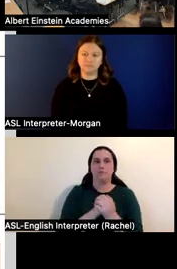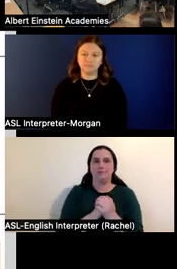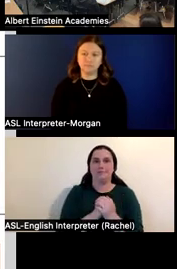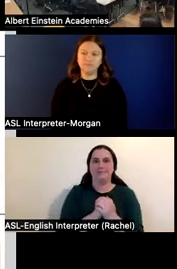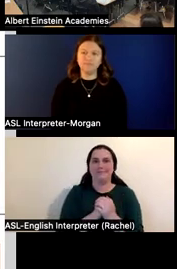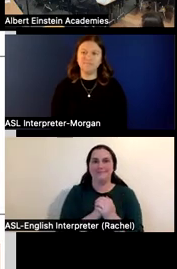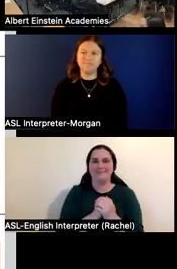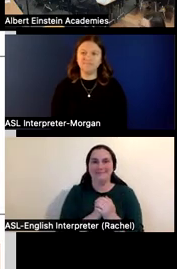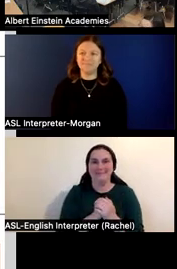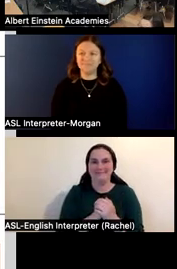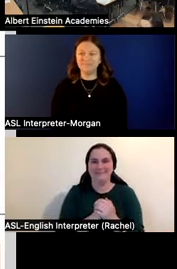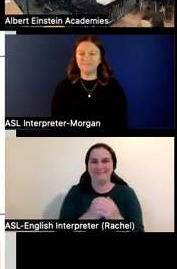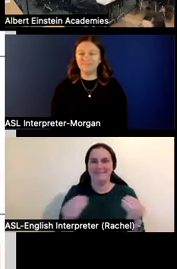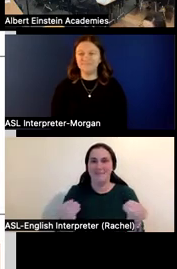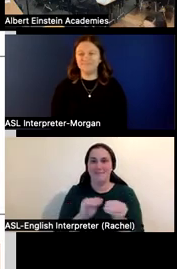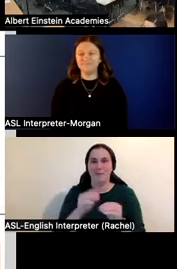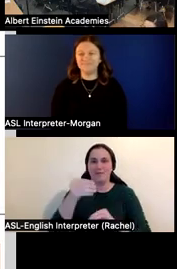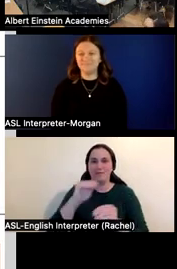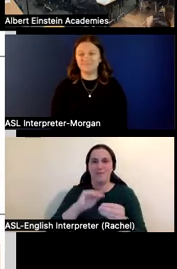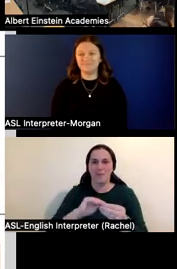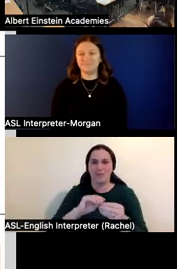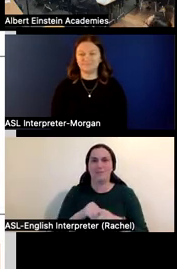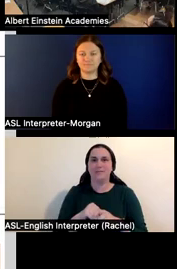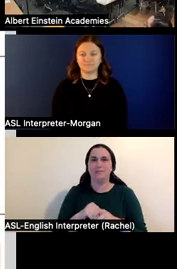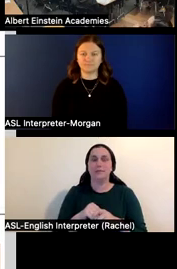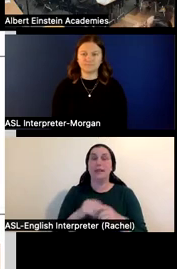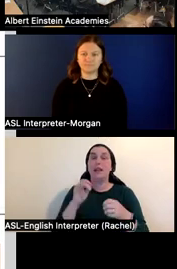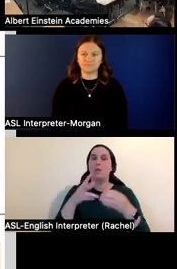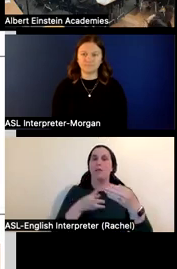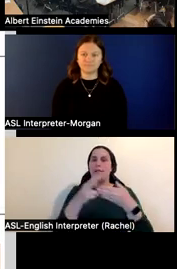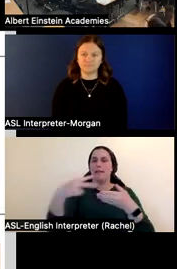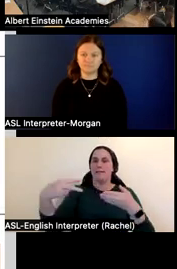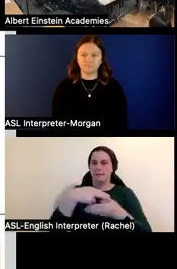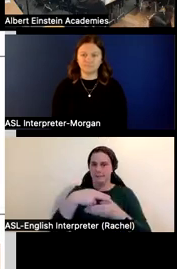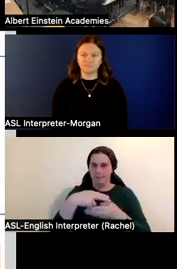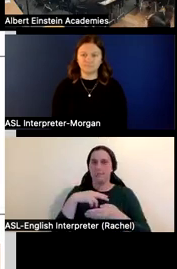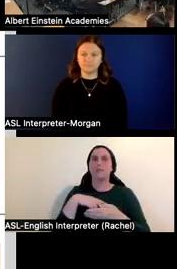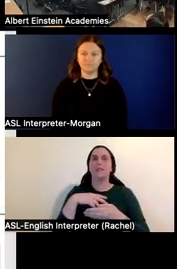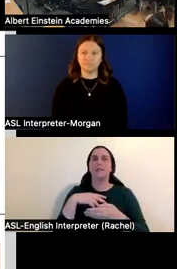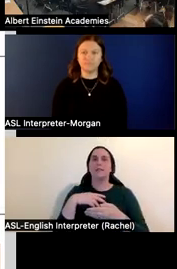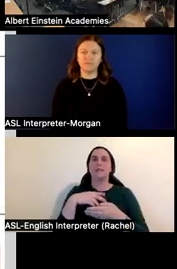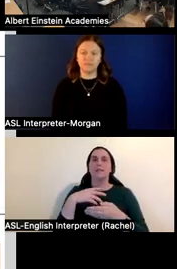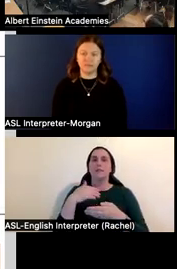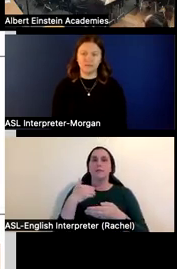And then what you're gonna do, you just cut all these pieces apart, so we should have 8.